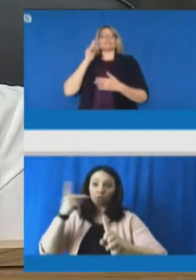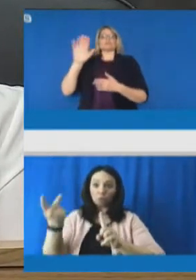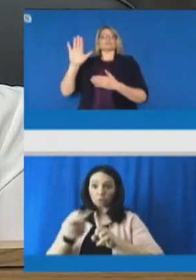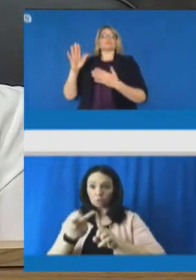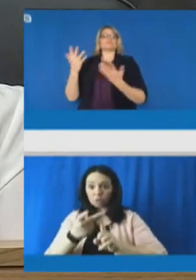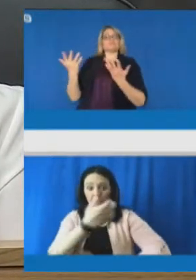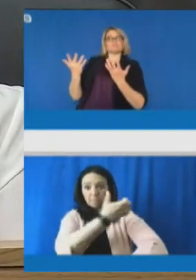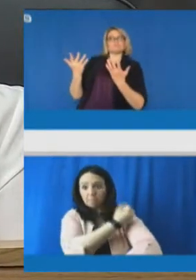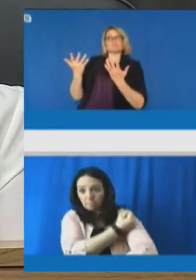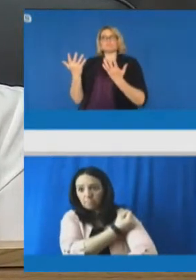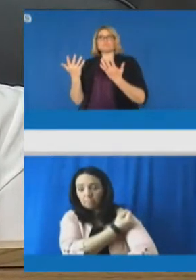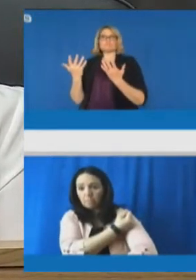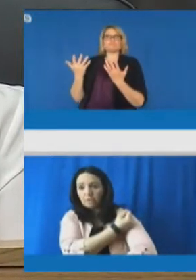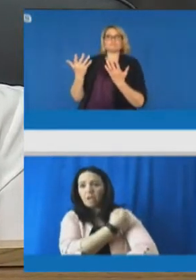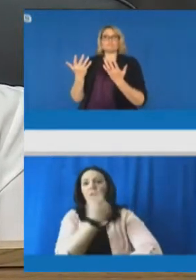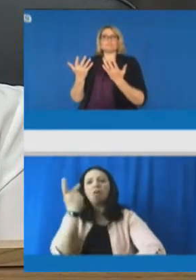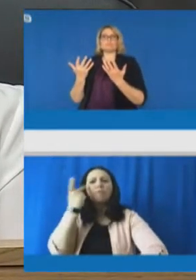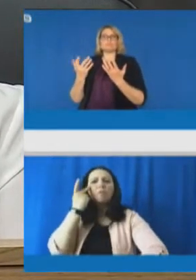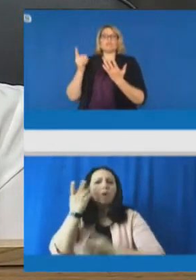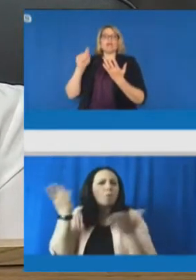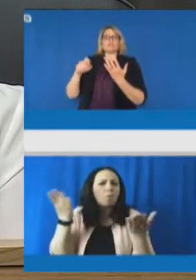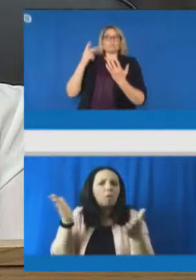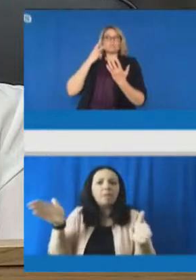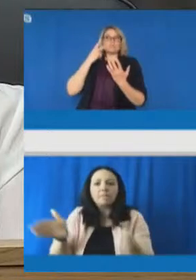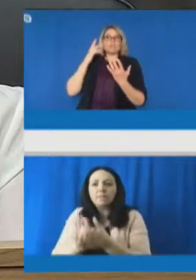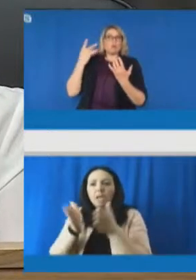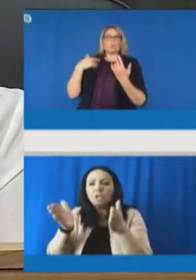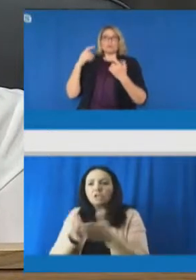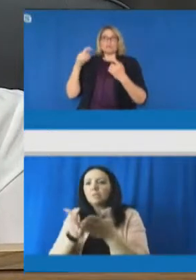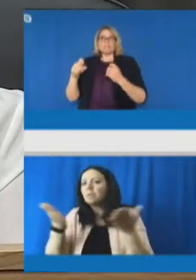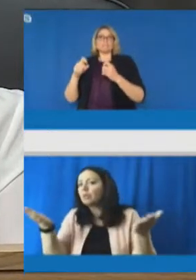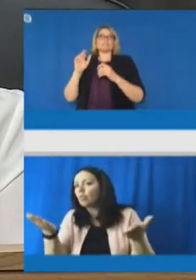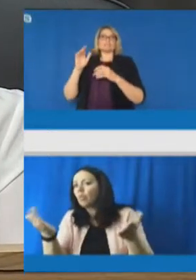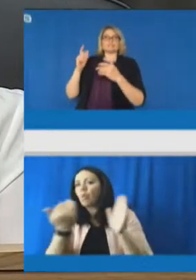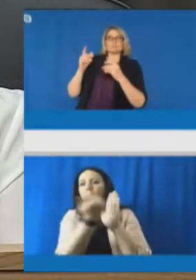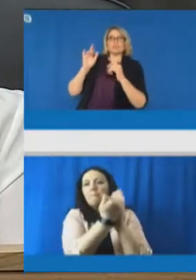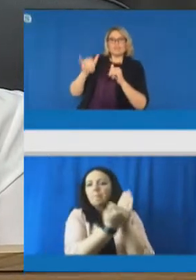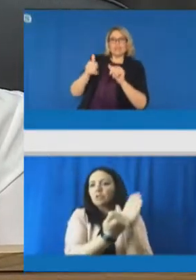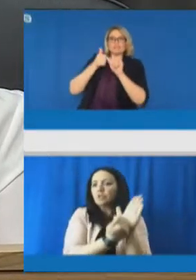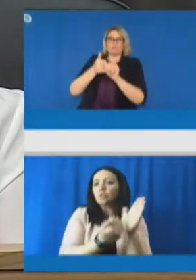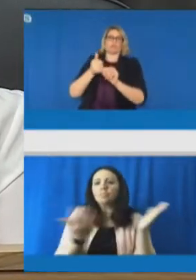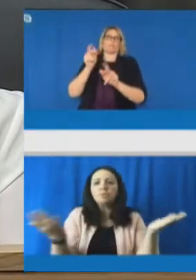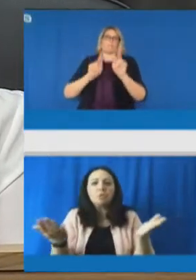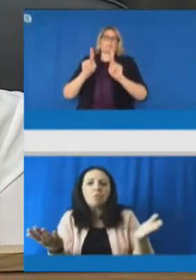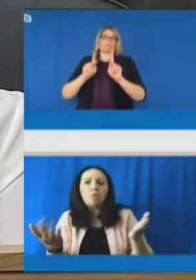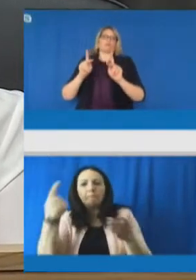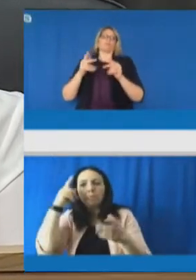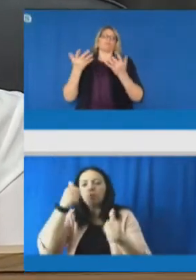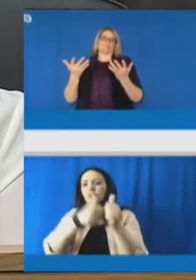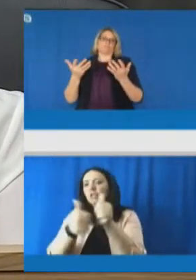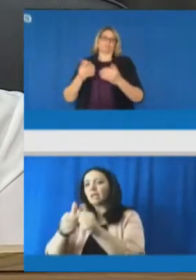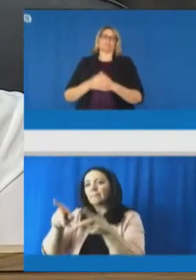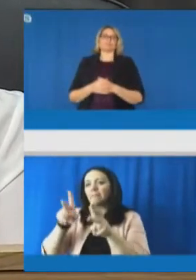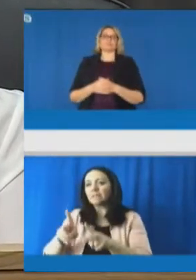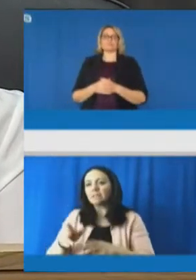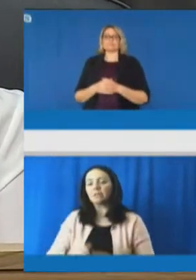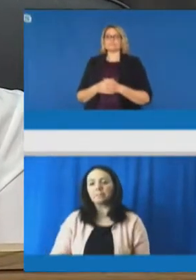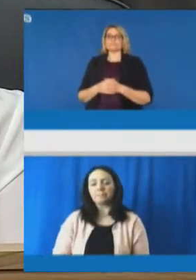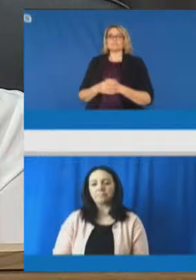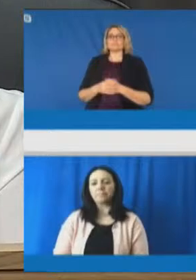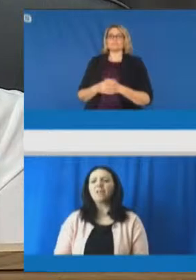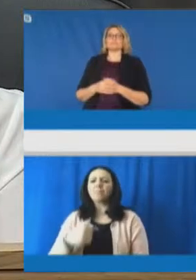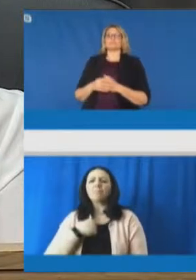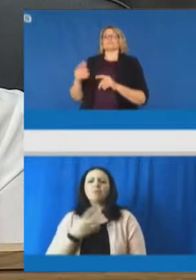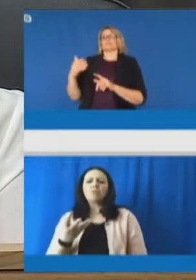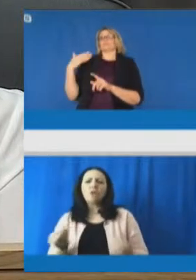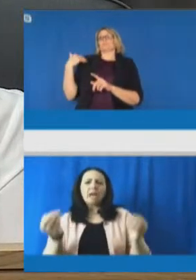Scotia too much being as much a concern, but Ontario, Quebec, Maine are still dealing with these